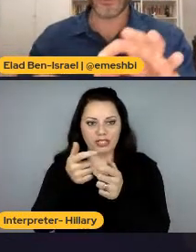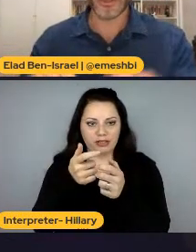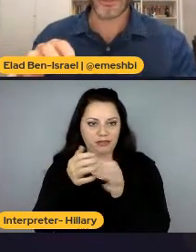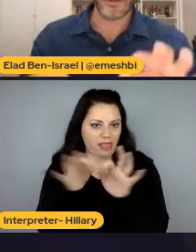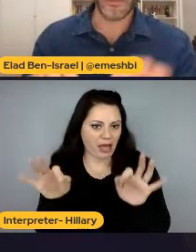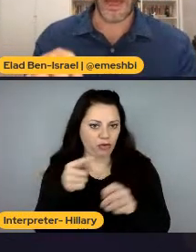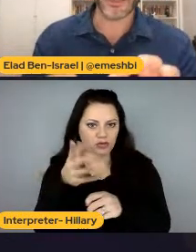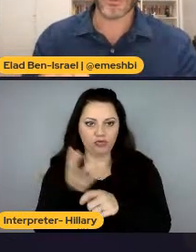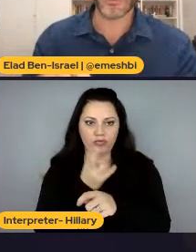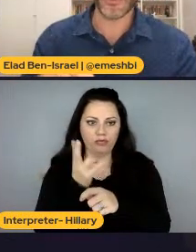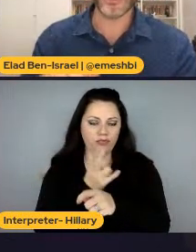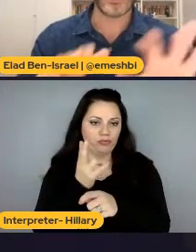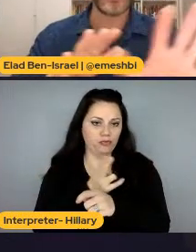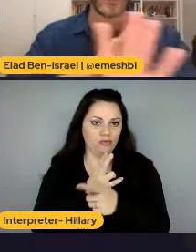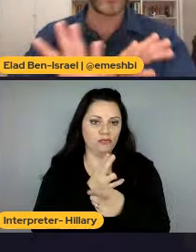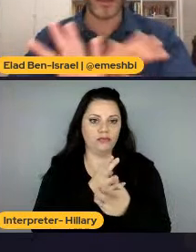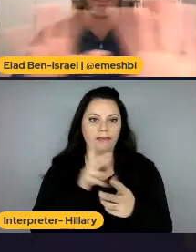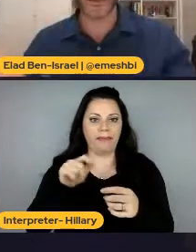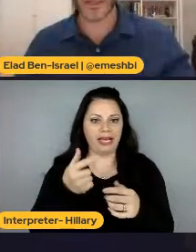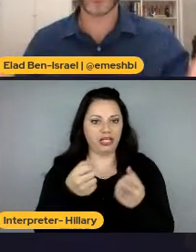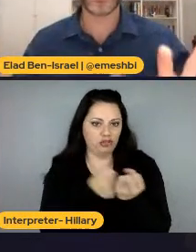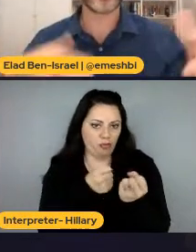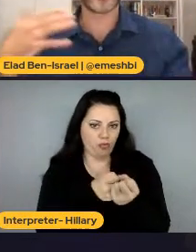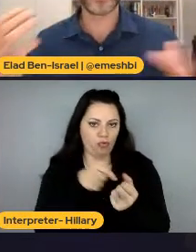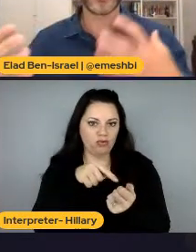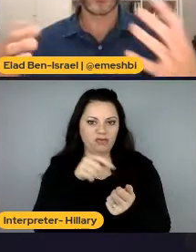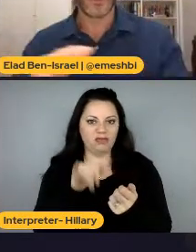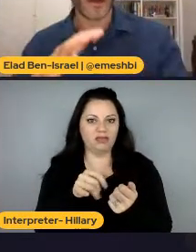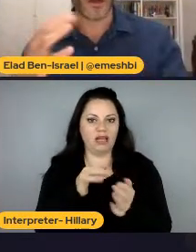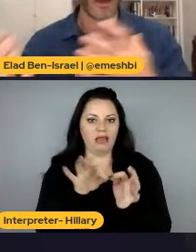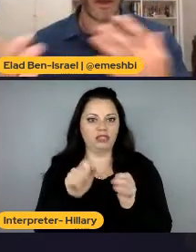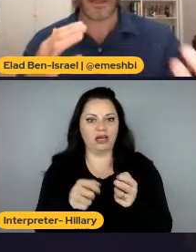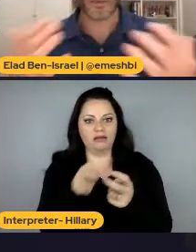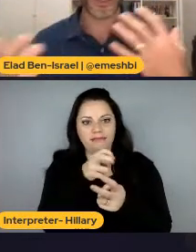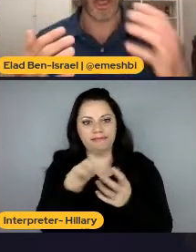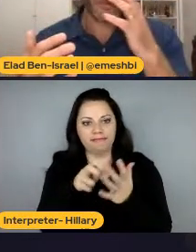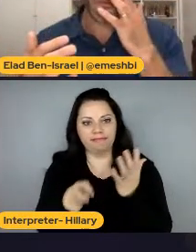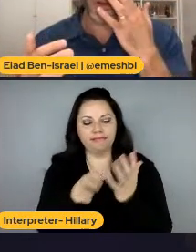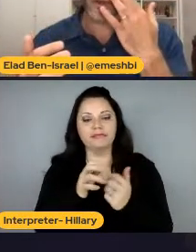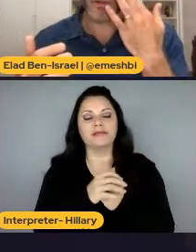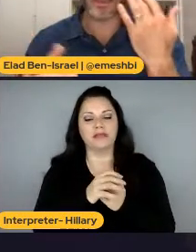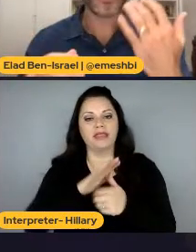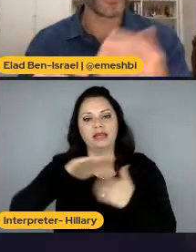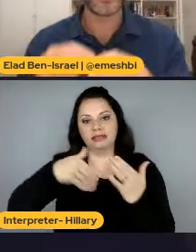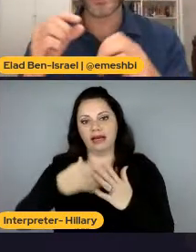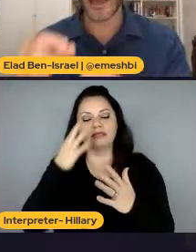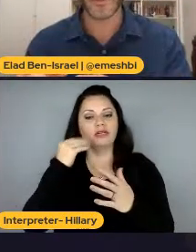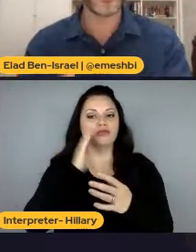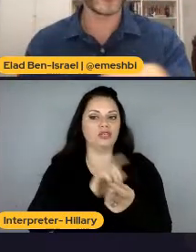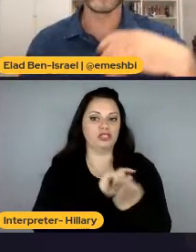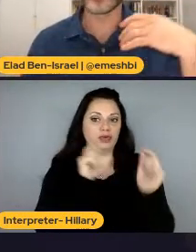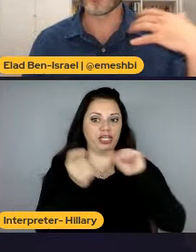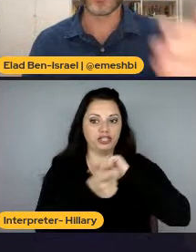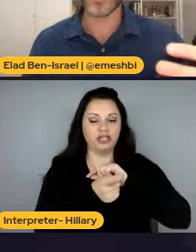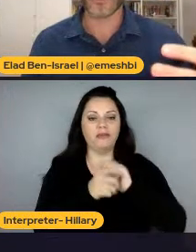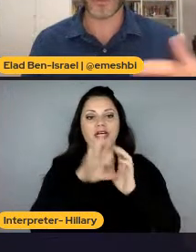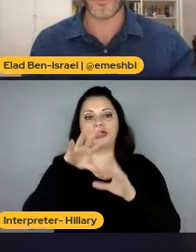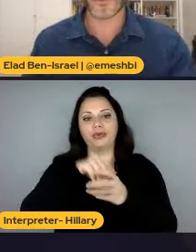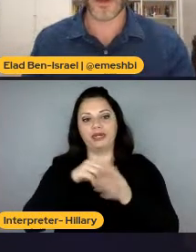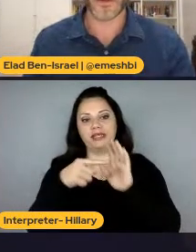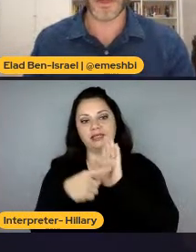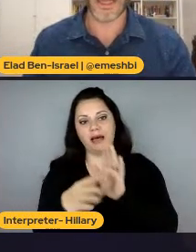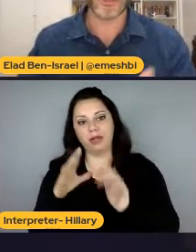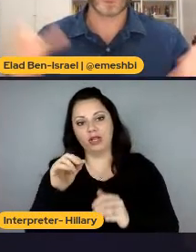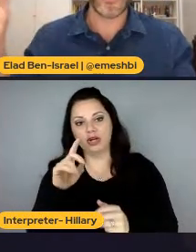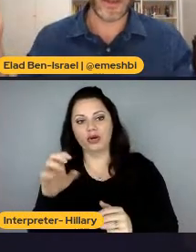between the languages that the package supports. And the entire experience is going to switch up for you, including the sample code, including the